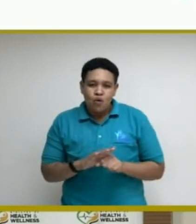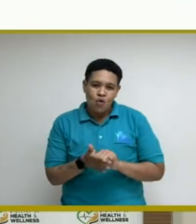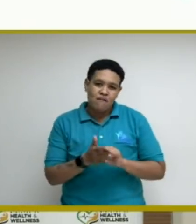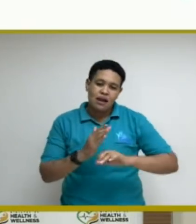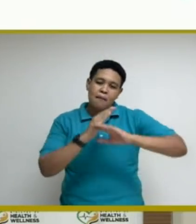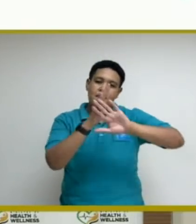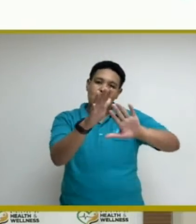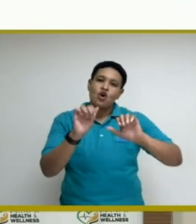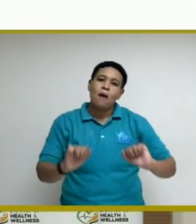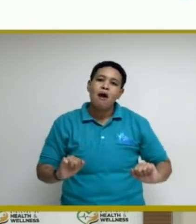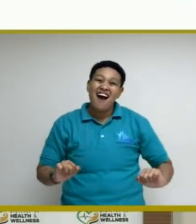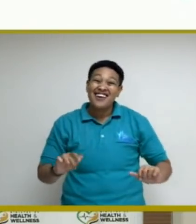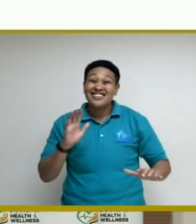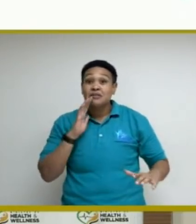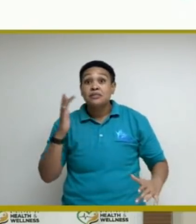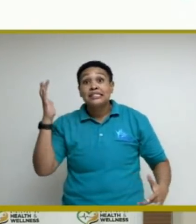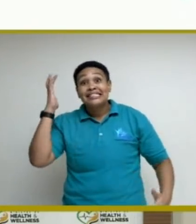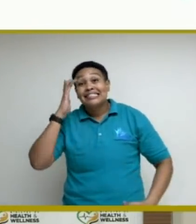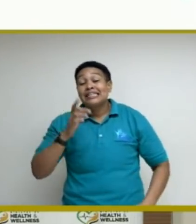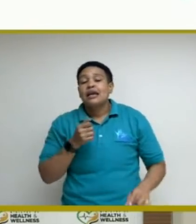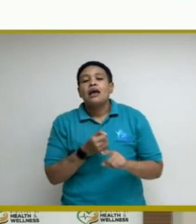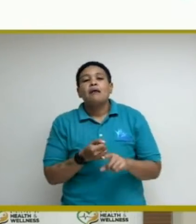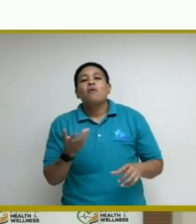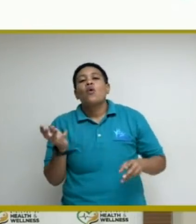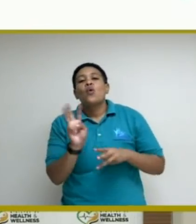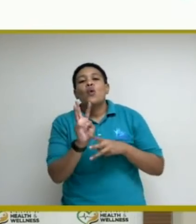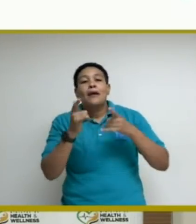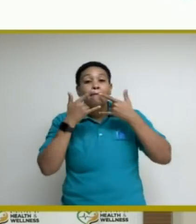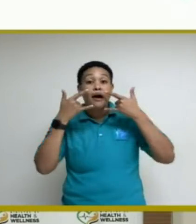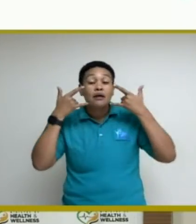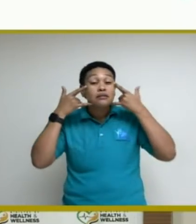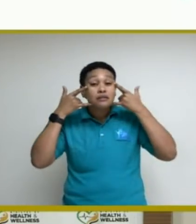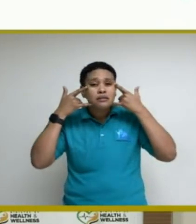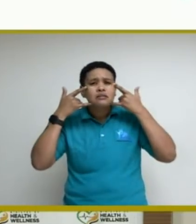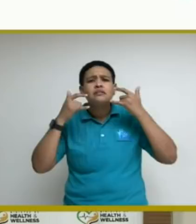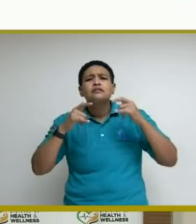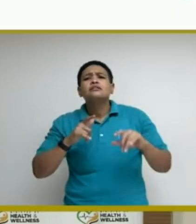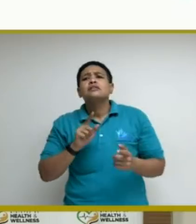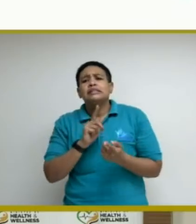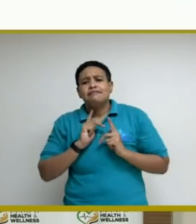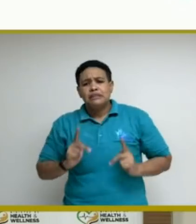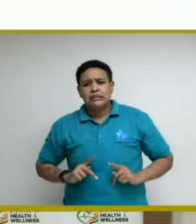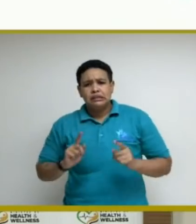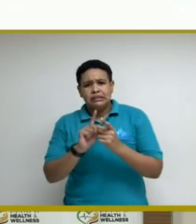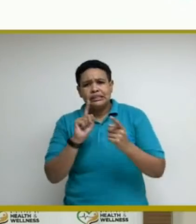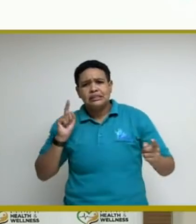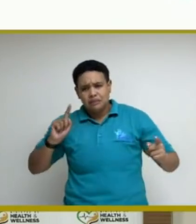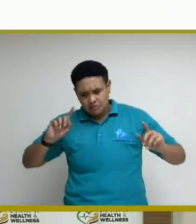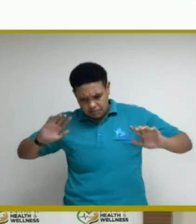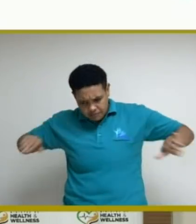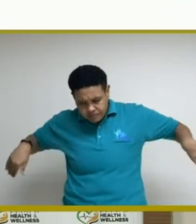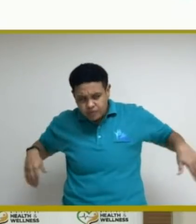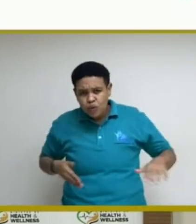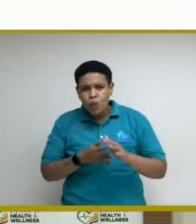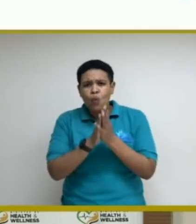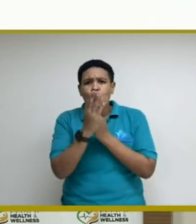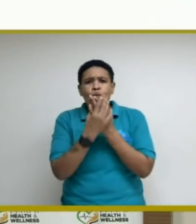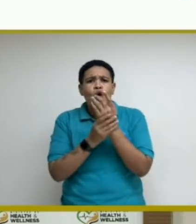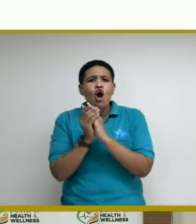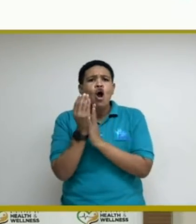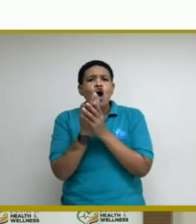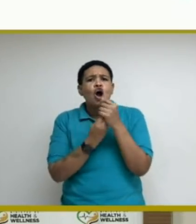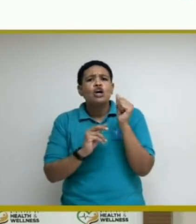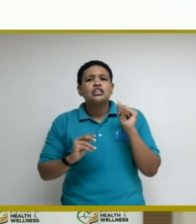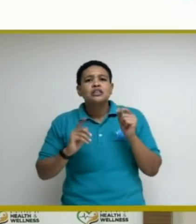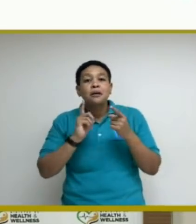your likelihood of getting the illness, which is to wear a mask, maintain your physical distance, wash your hands, and of course,